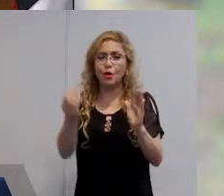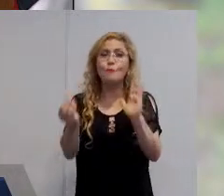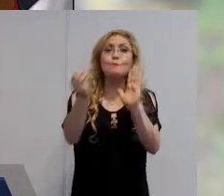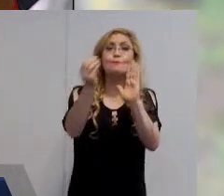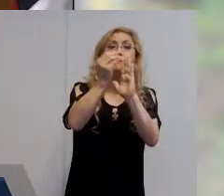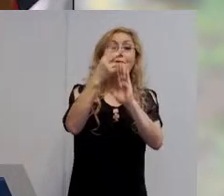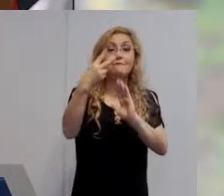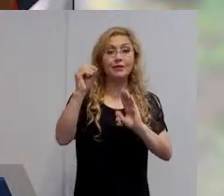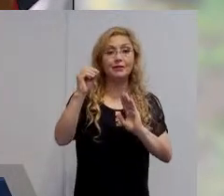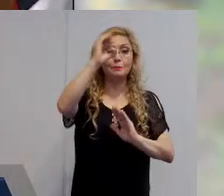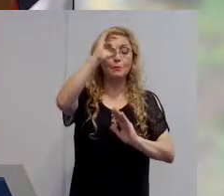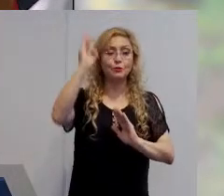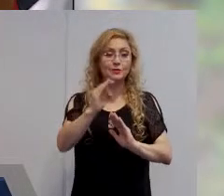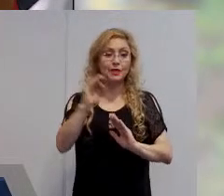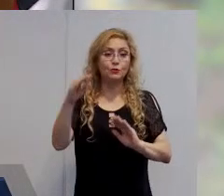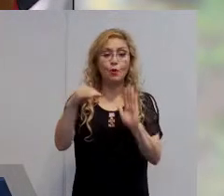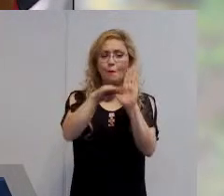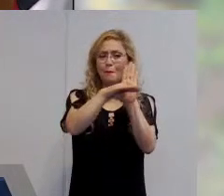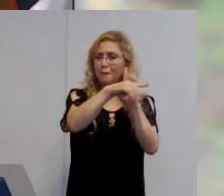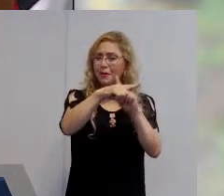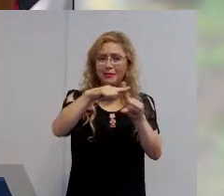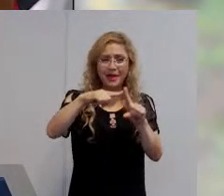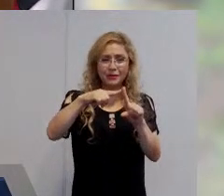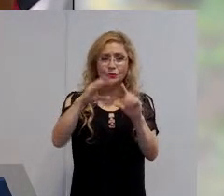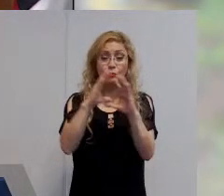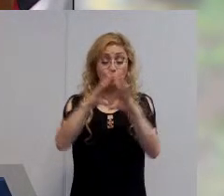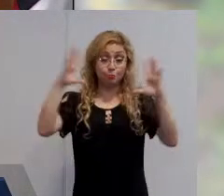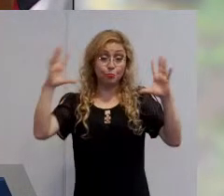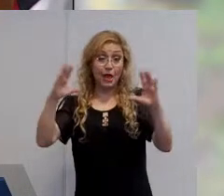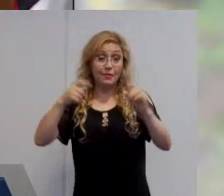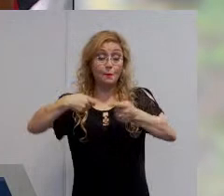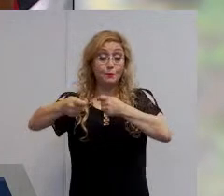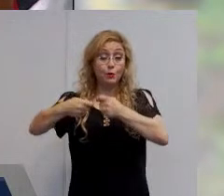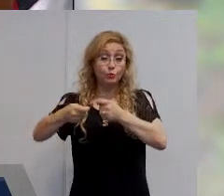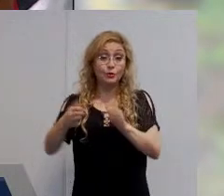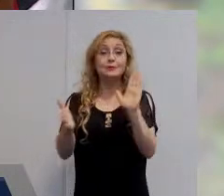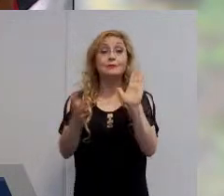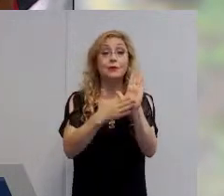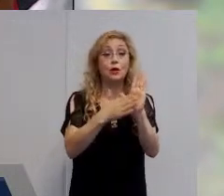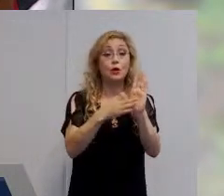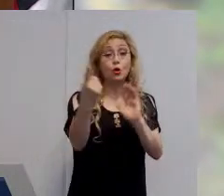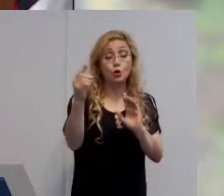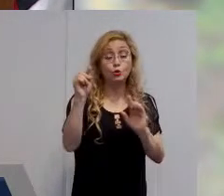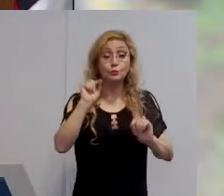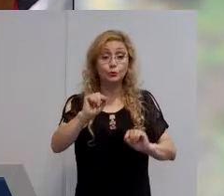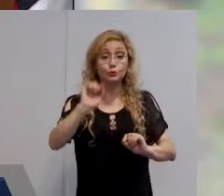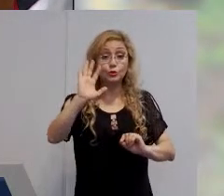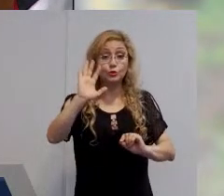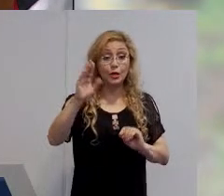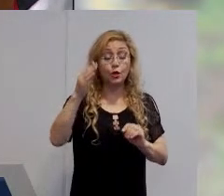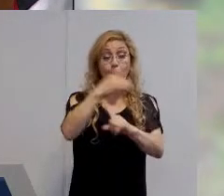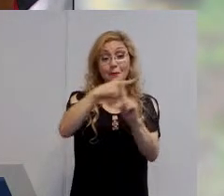than 20% for medium-sized farmers and the large size,